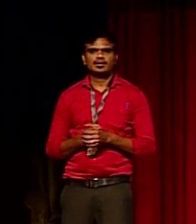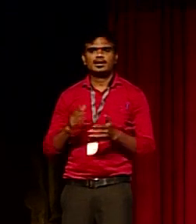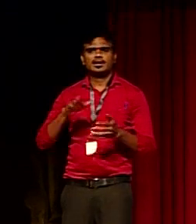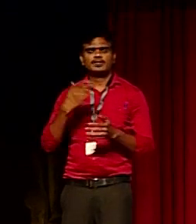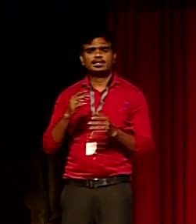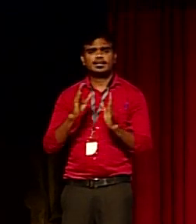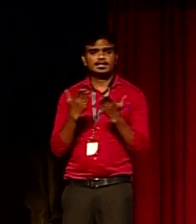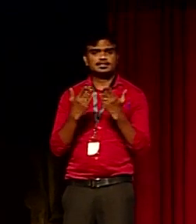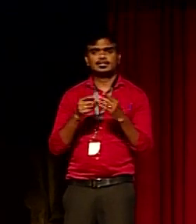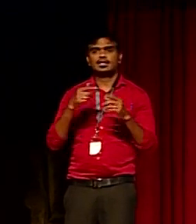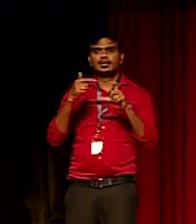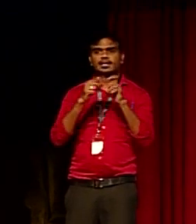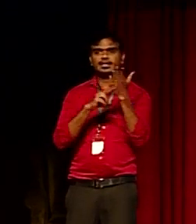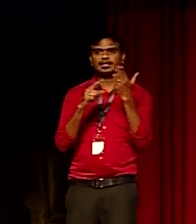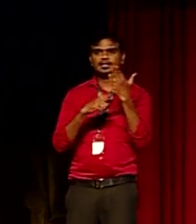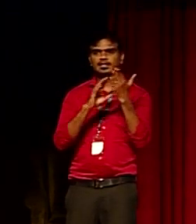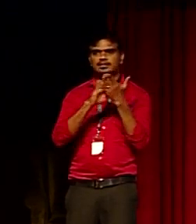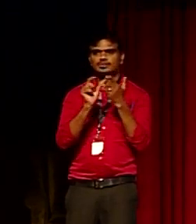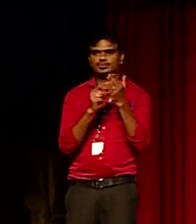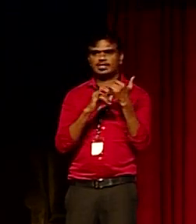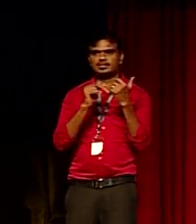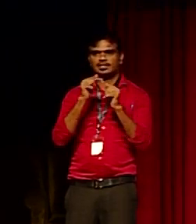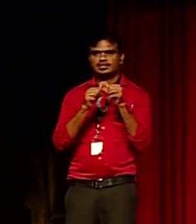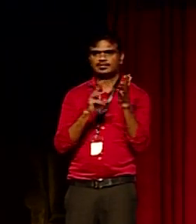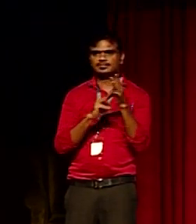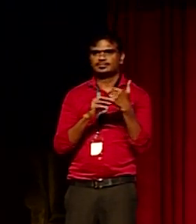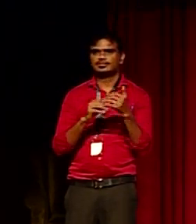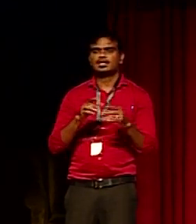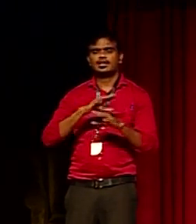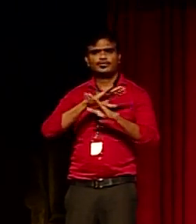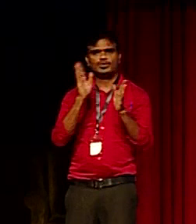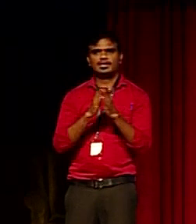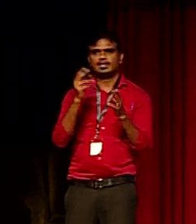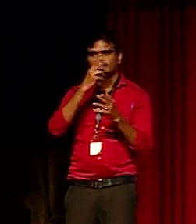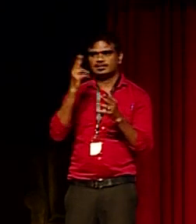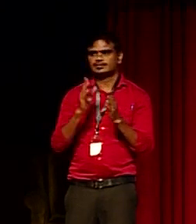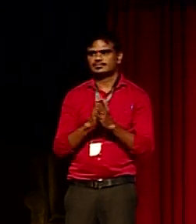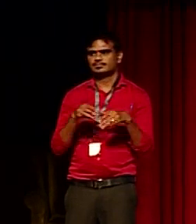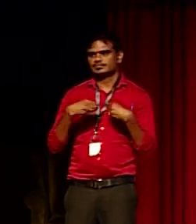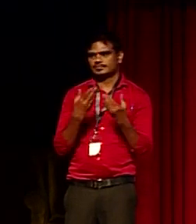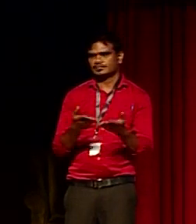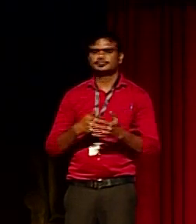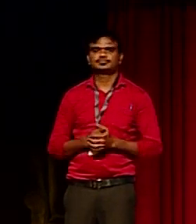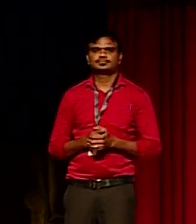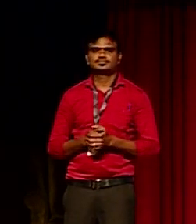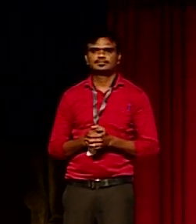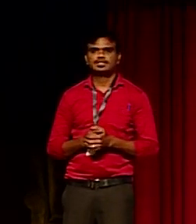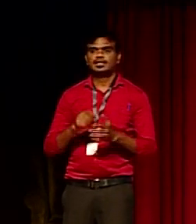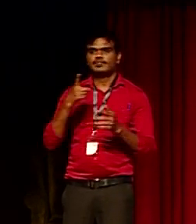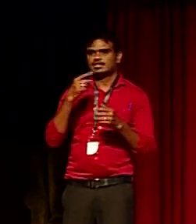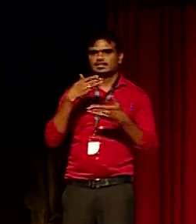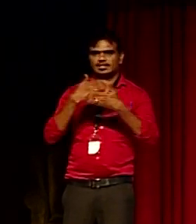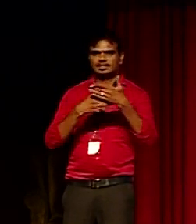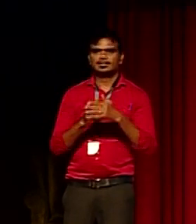After the initial enthusiasm wore off, even the patients started complaining about the design. They started having concerns.